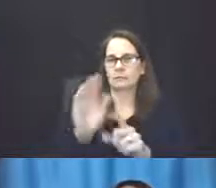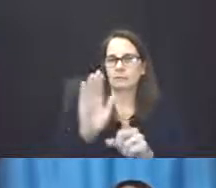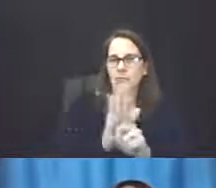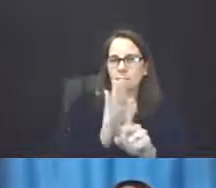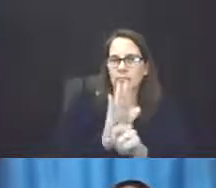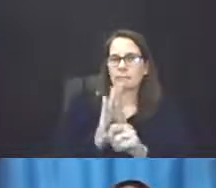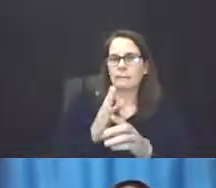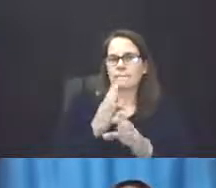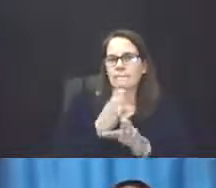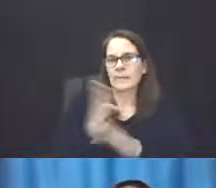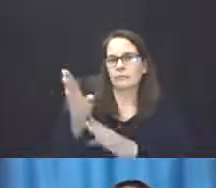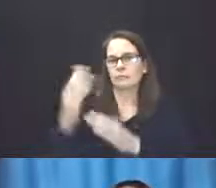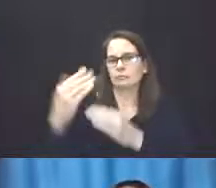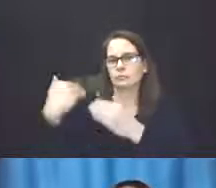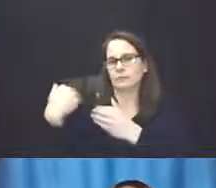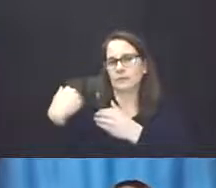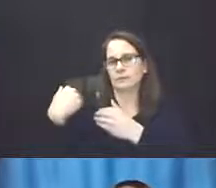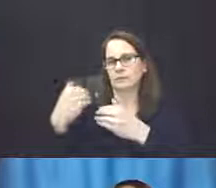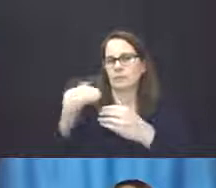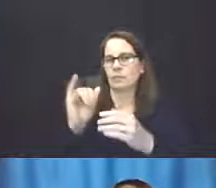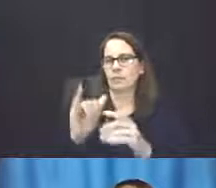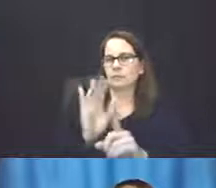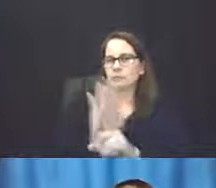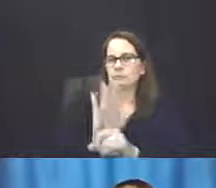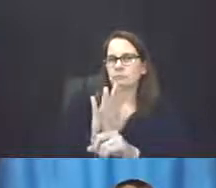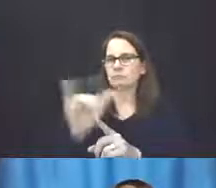red, it's under the SRA's major responsibilities.